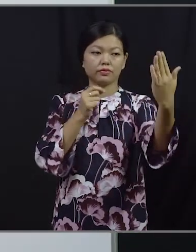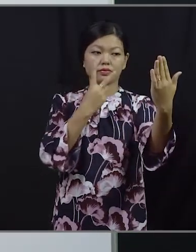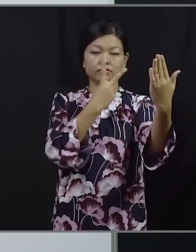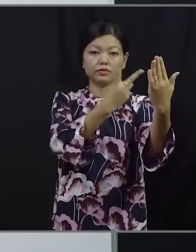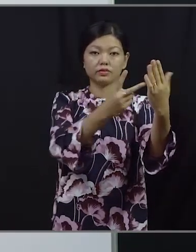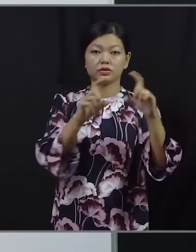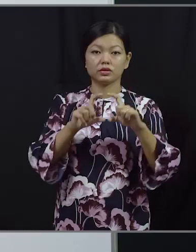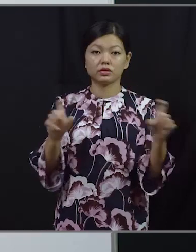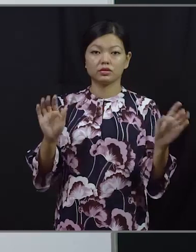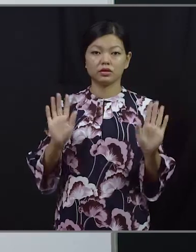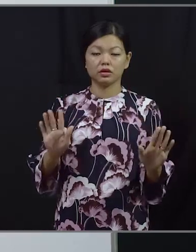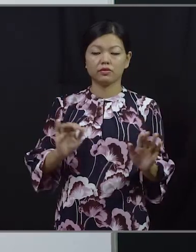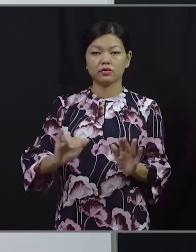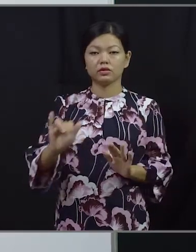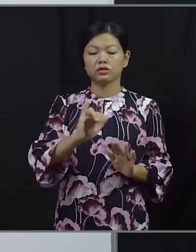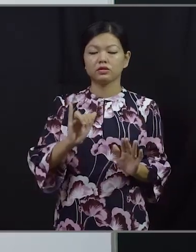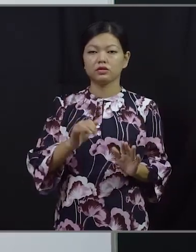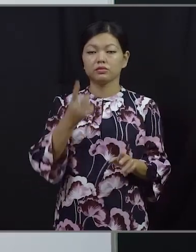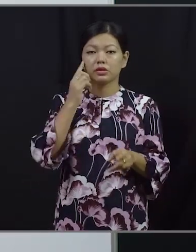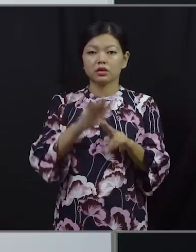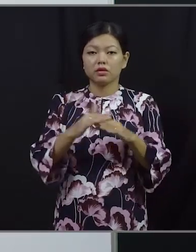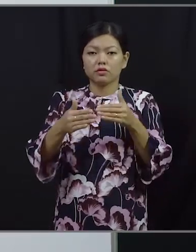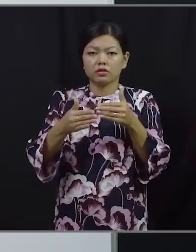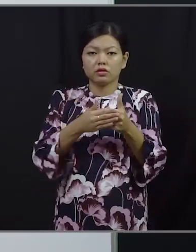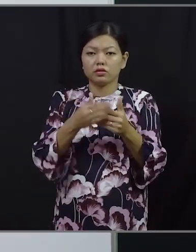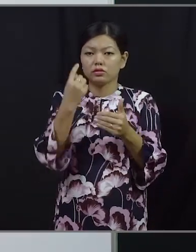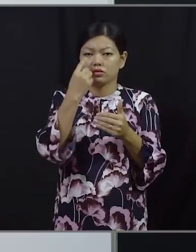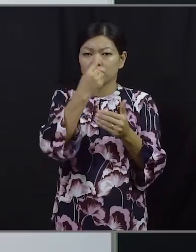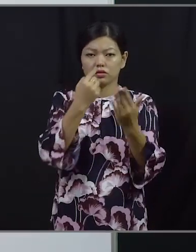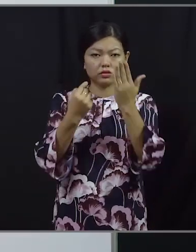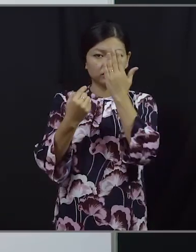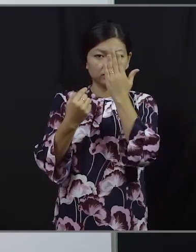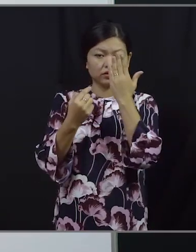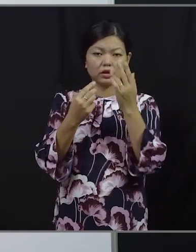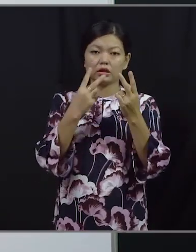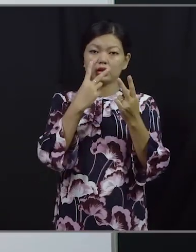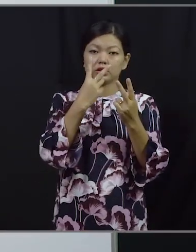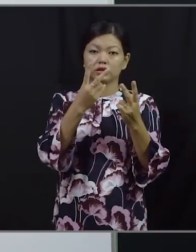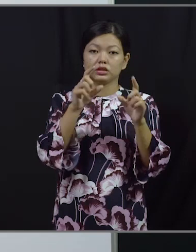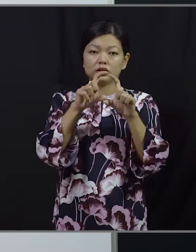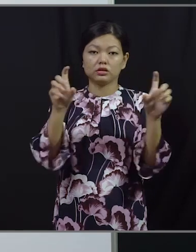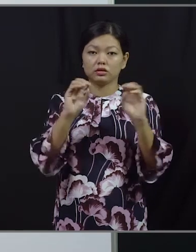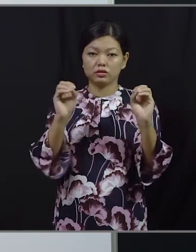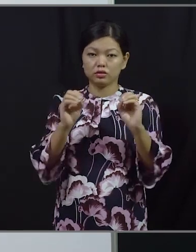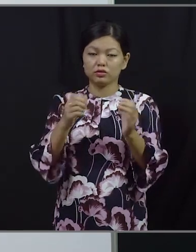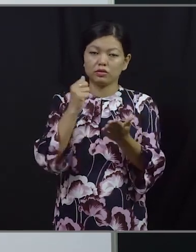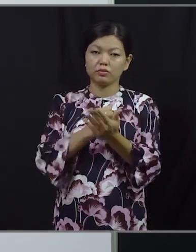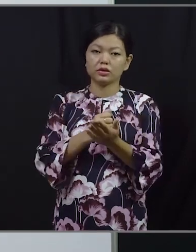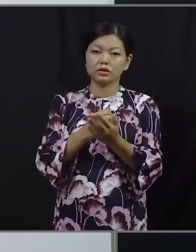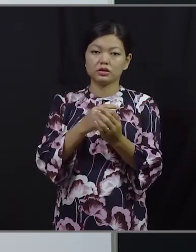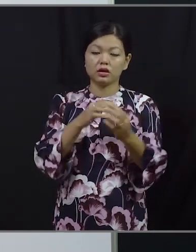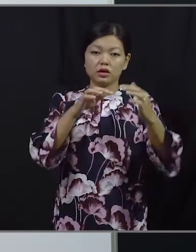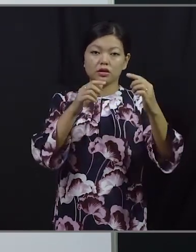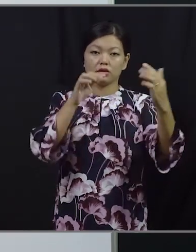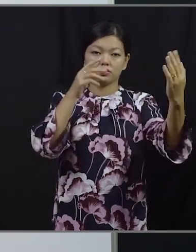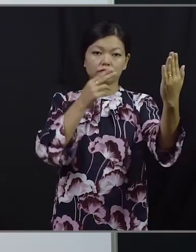by capital D. Okay, and that value is, as I told you, this is 25 centimeter. Okay, so here is the image